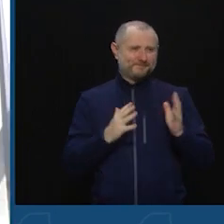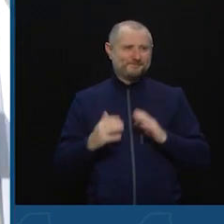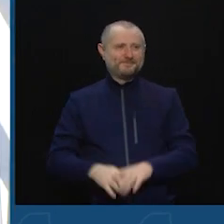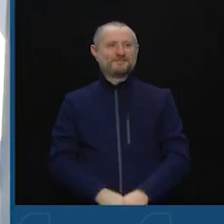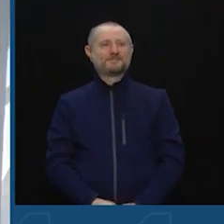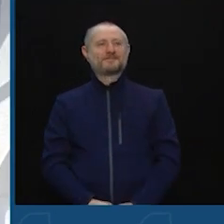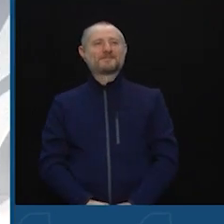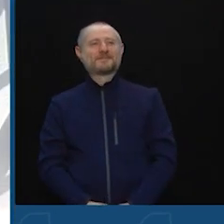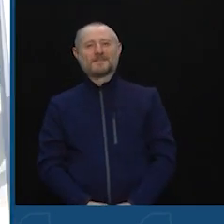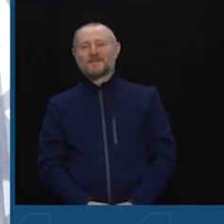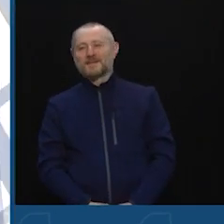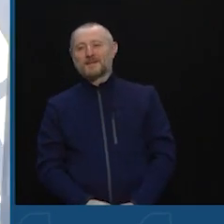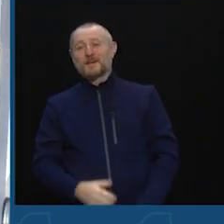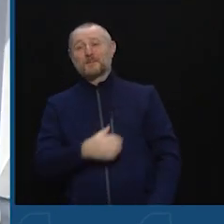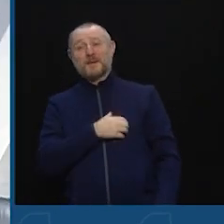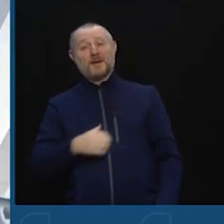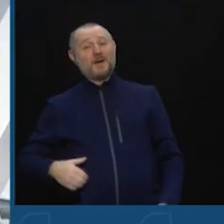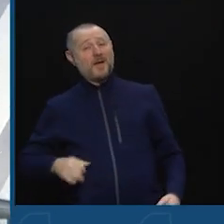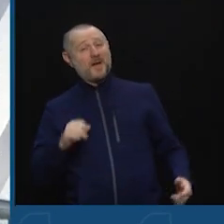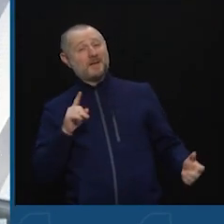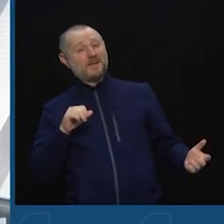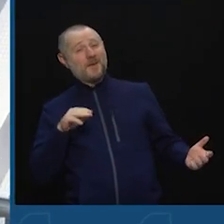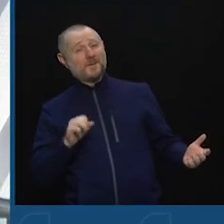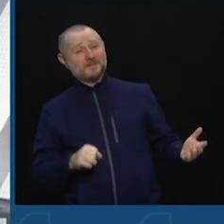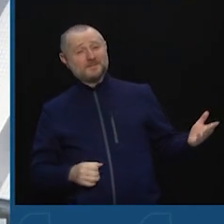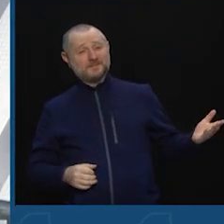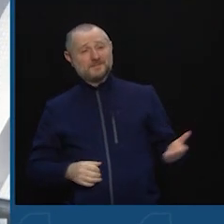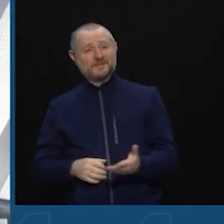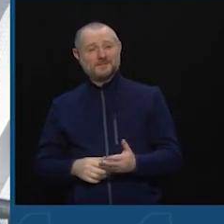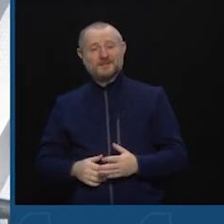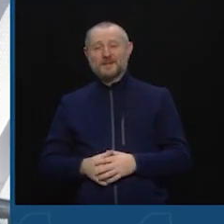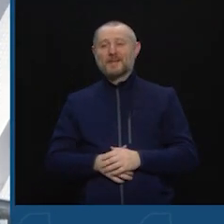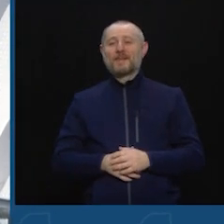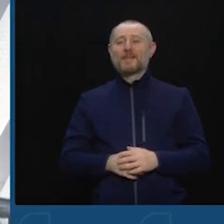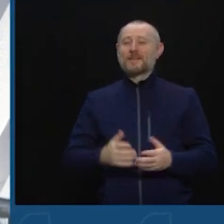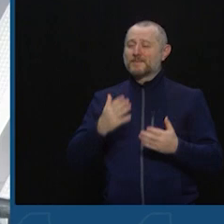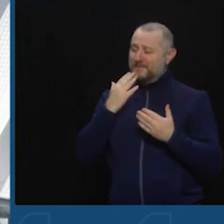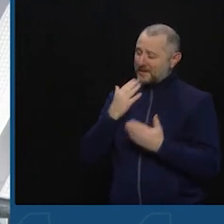Mayor Adams. Thank you. Amazing.